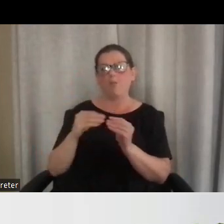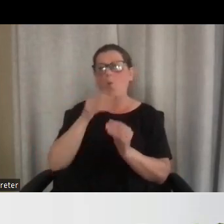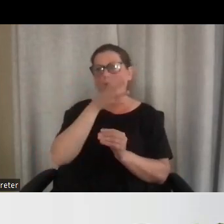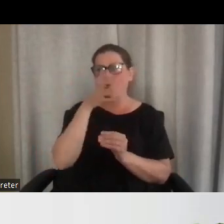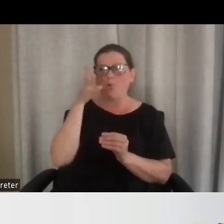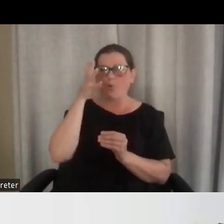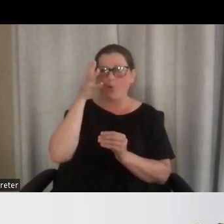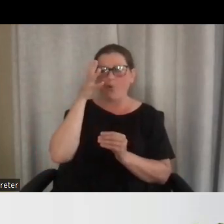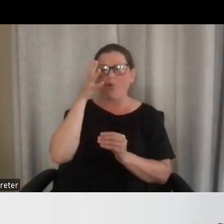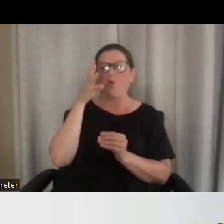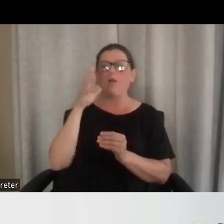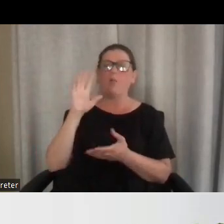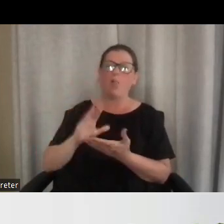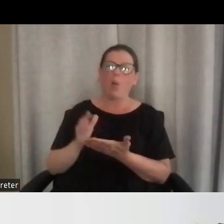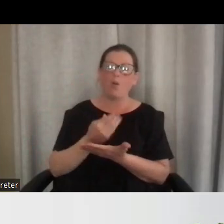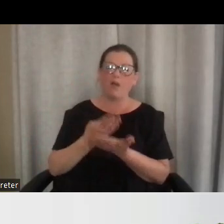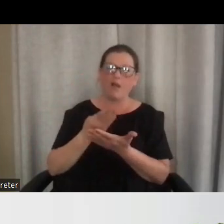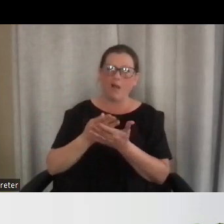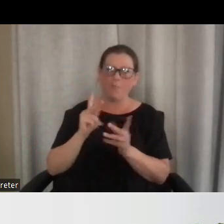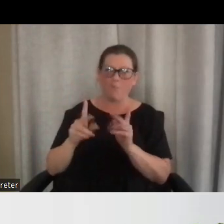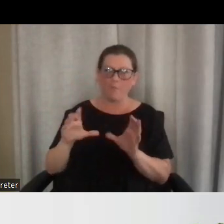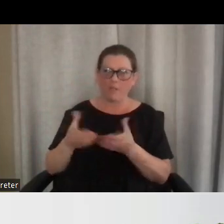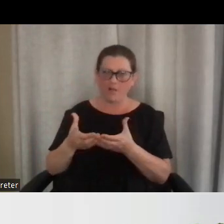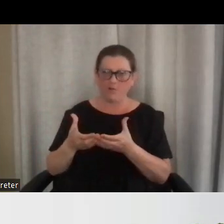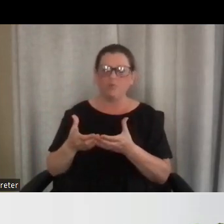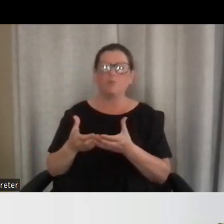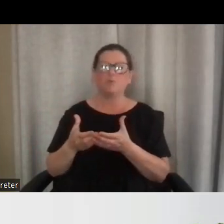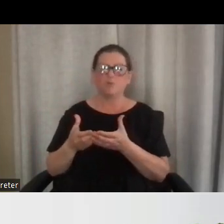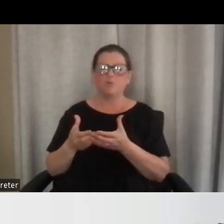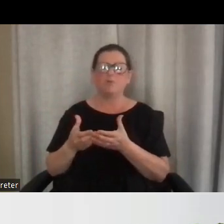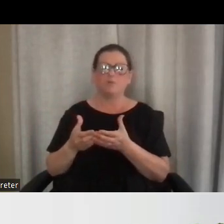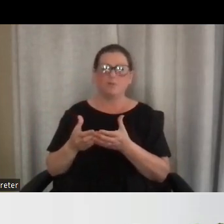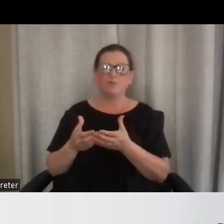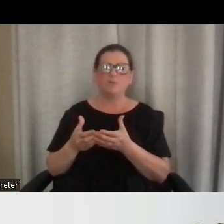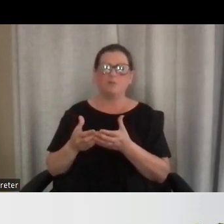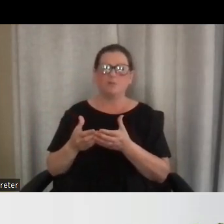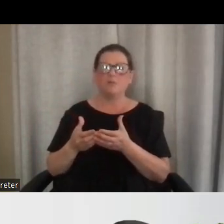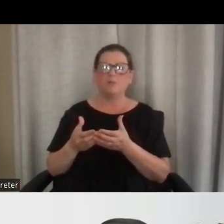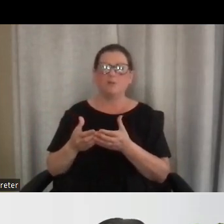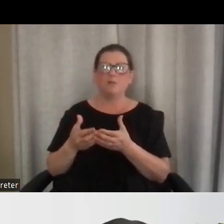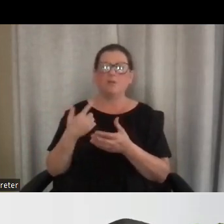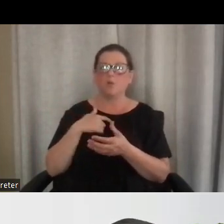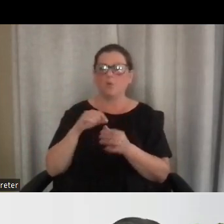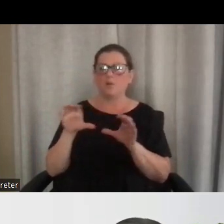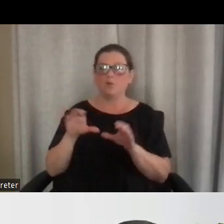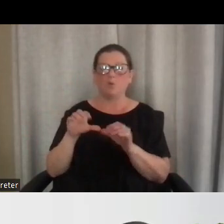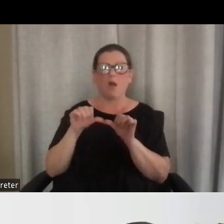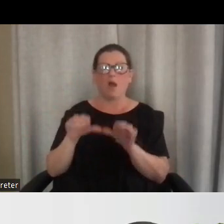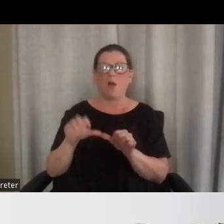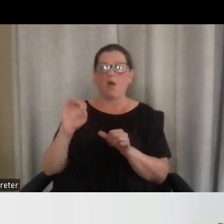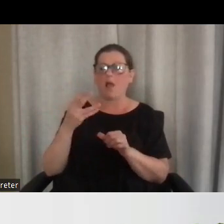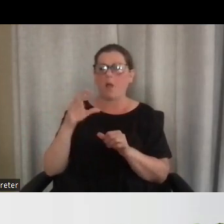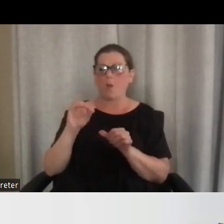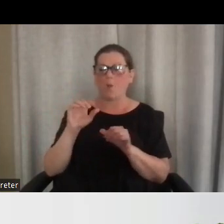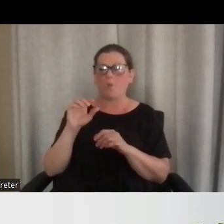different low-income populations. And in that training, we were able to do an ongoing ECHO series as well as